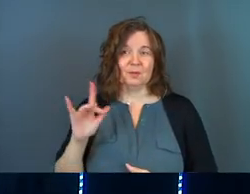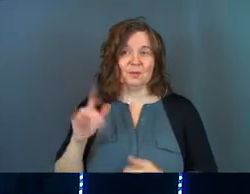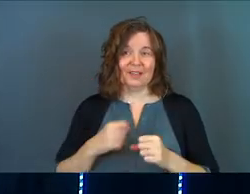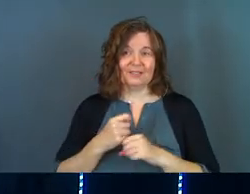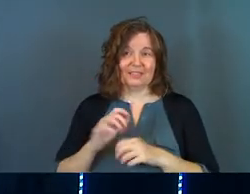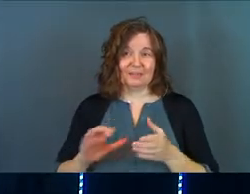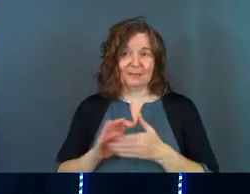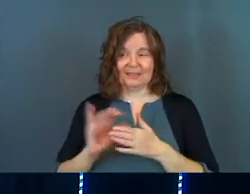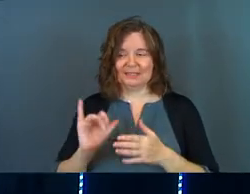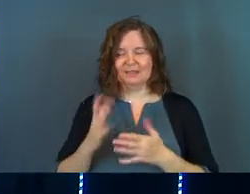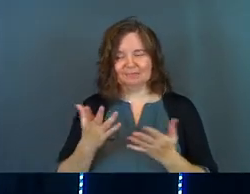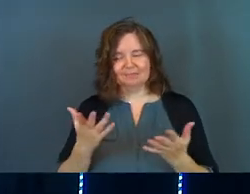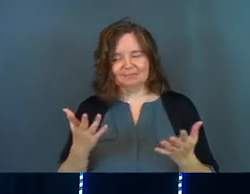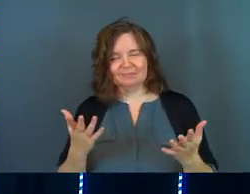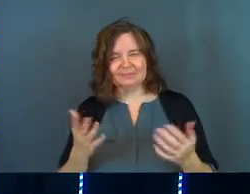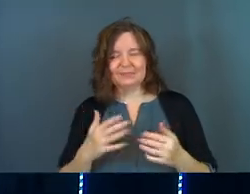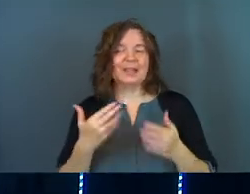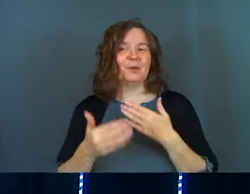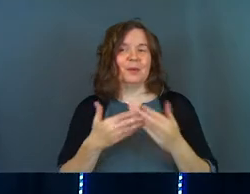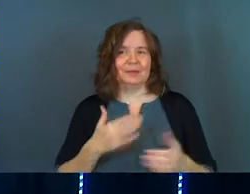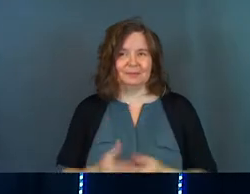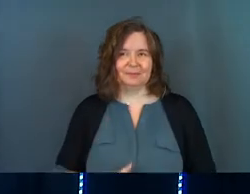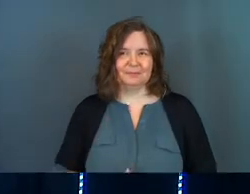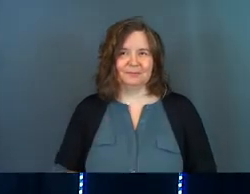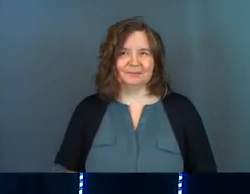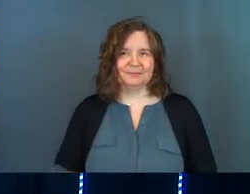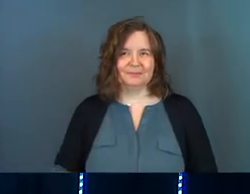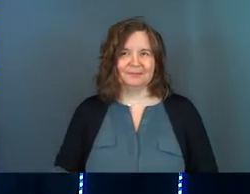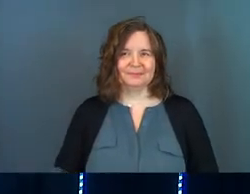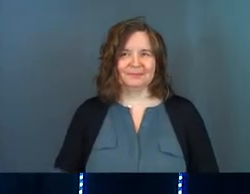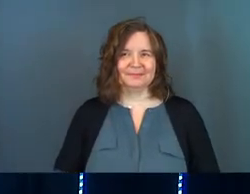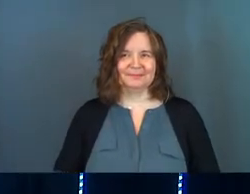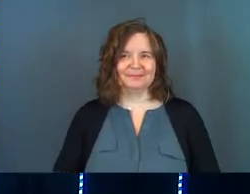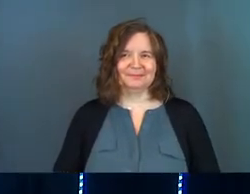25 years of marriage, it's like just, you know, anyway.